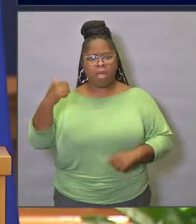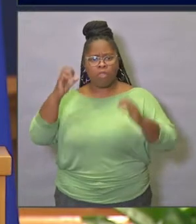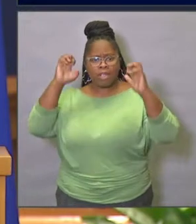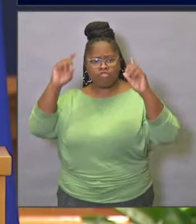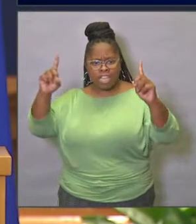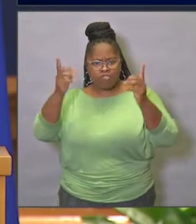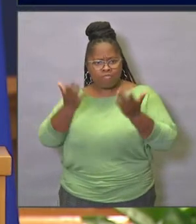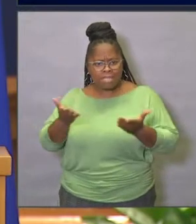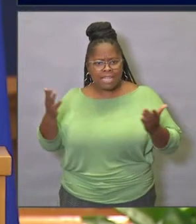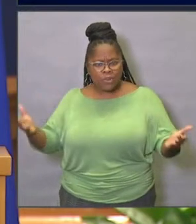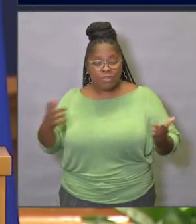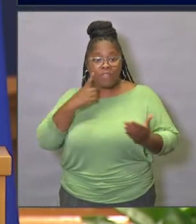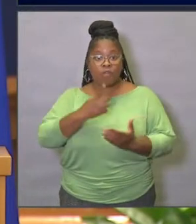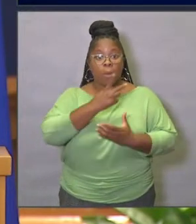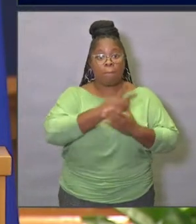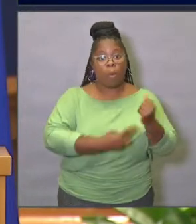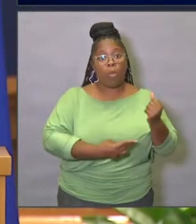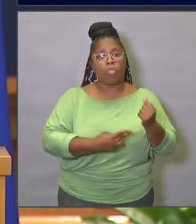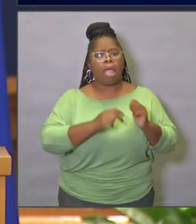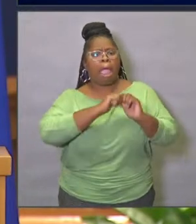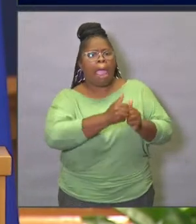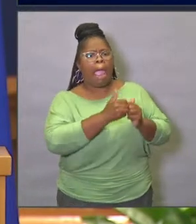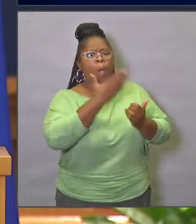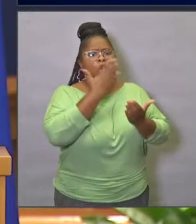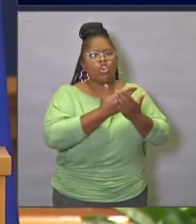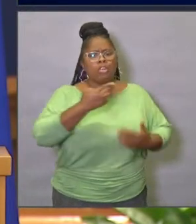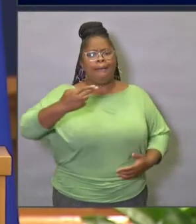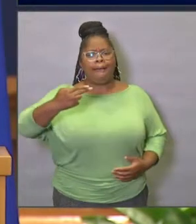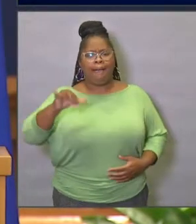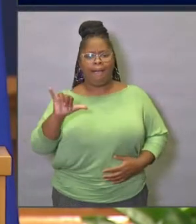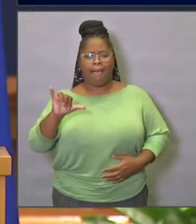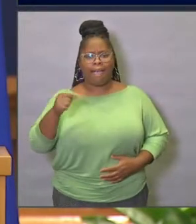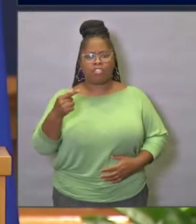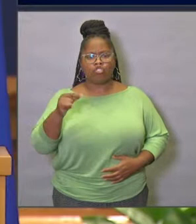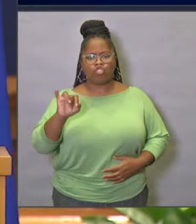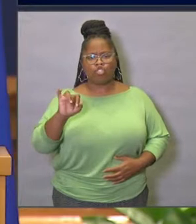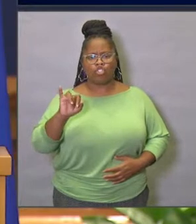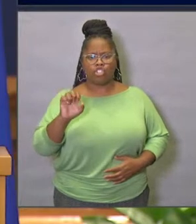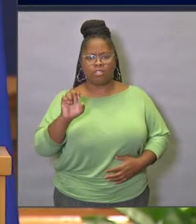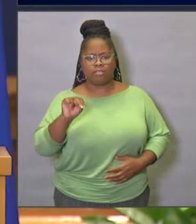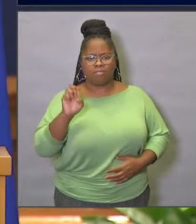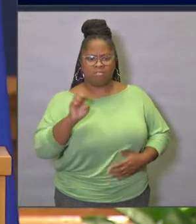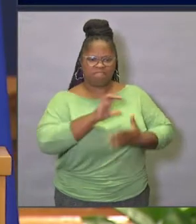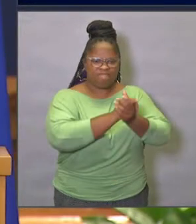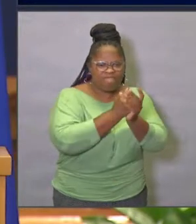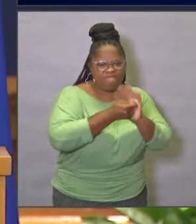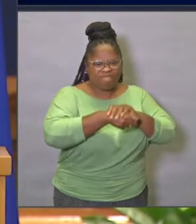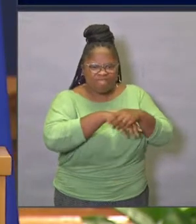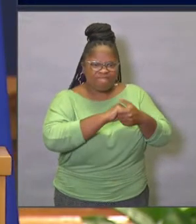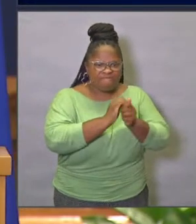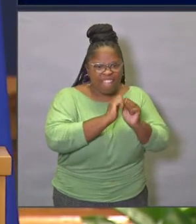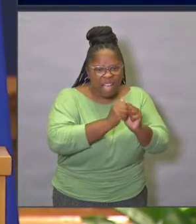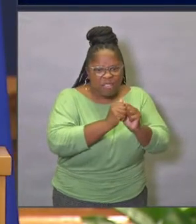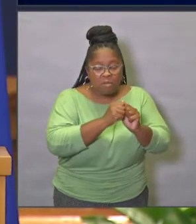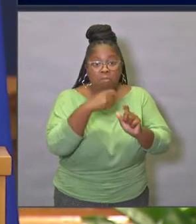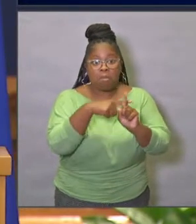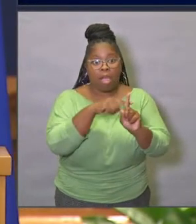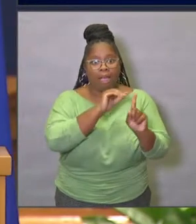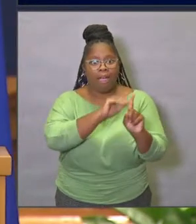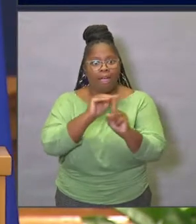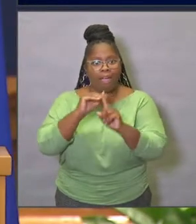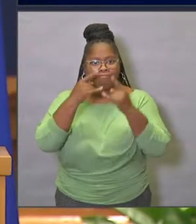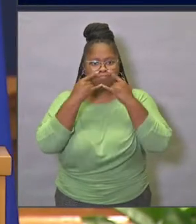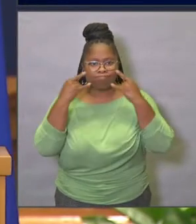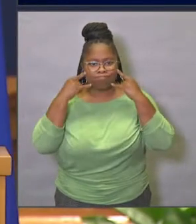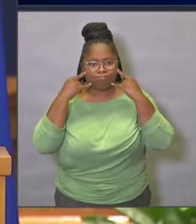materials regarding both best hygiene practices and reminders to wear face coverings. Businesses are